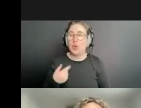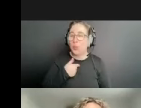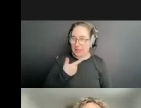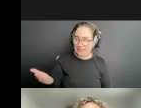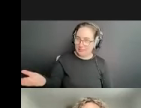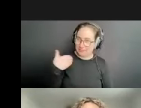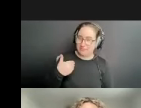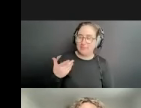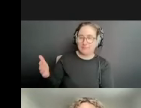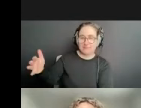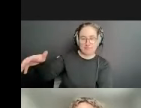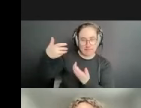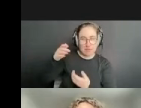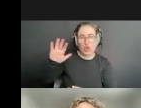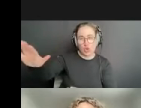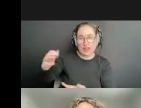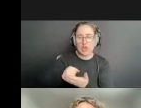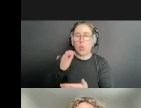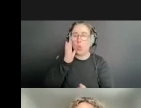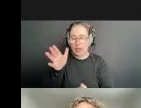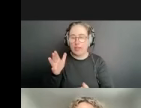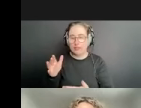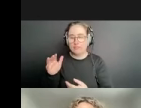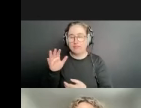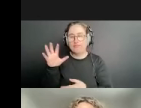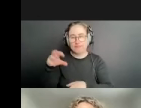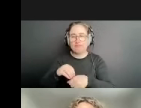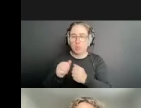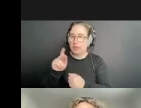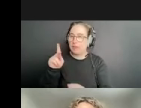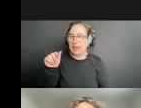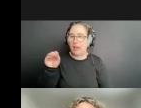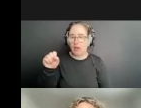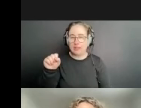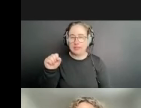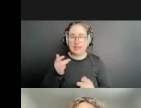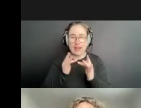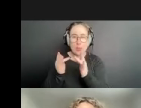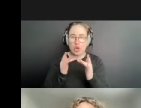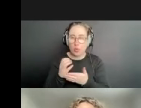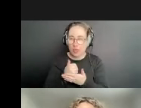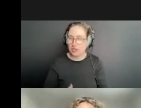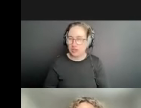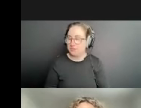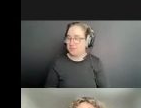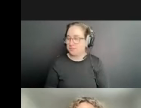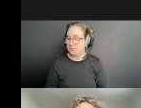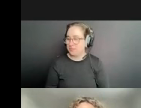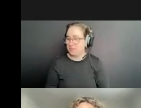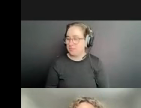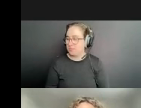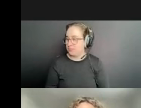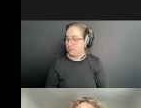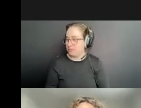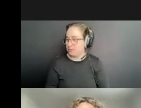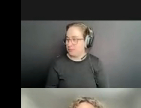new collection that's going to be in the Leimert, in the Chaos Network collection. And so what we,